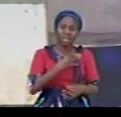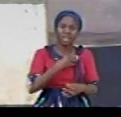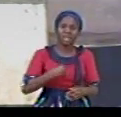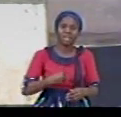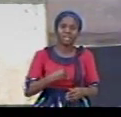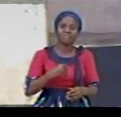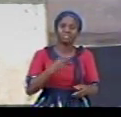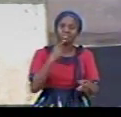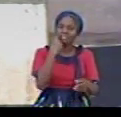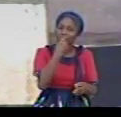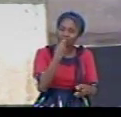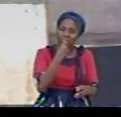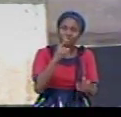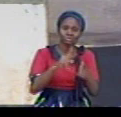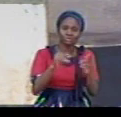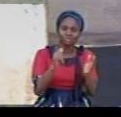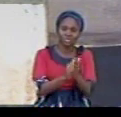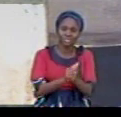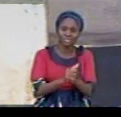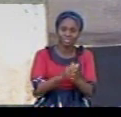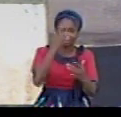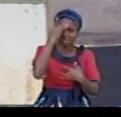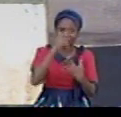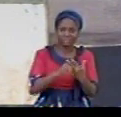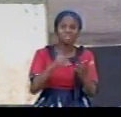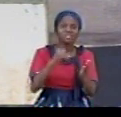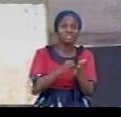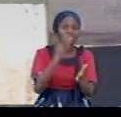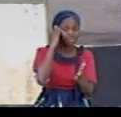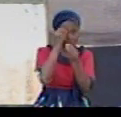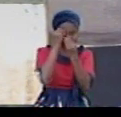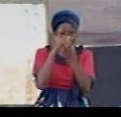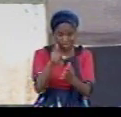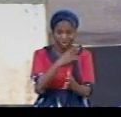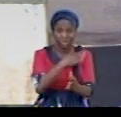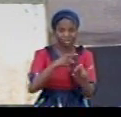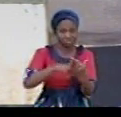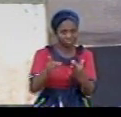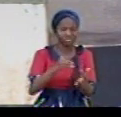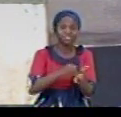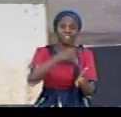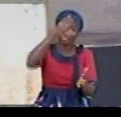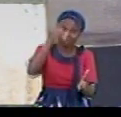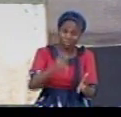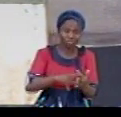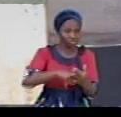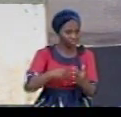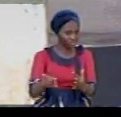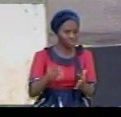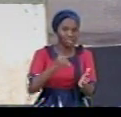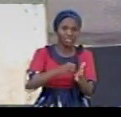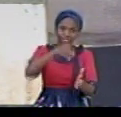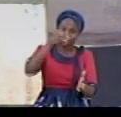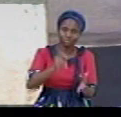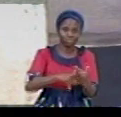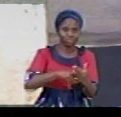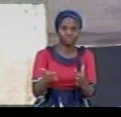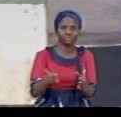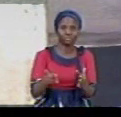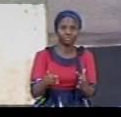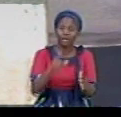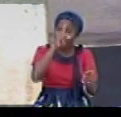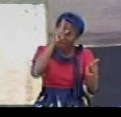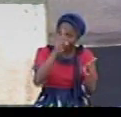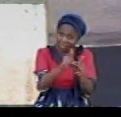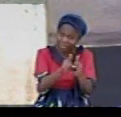that sickness. It will go. It must go. It must go. Agree with